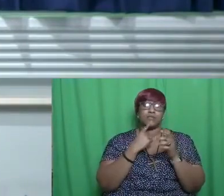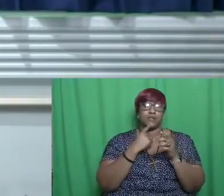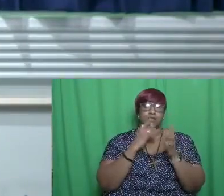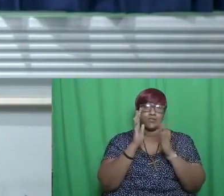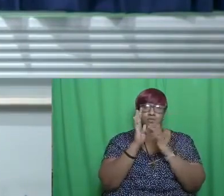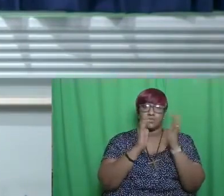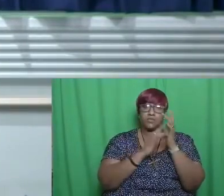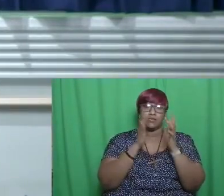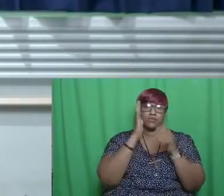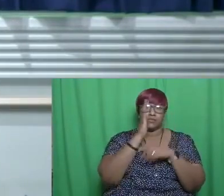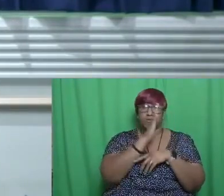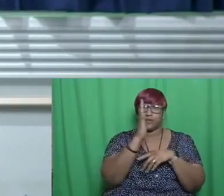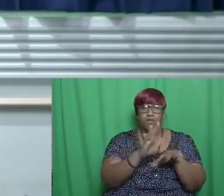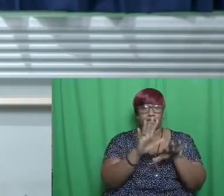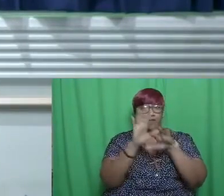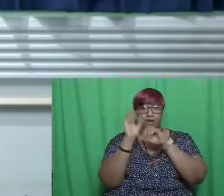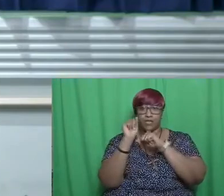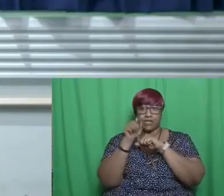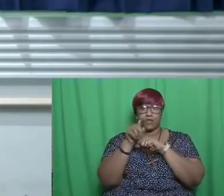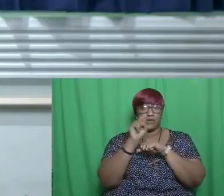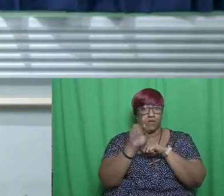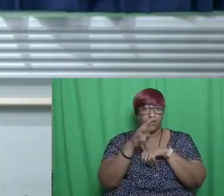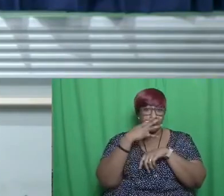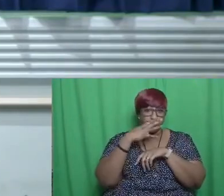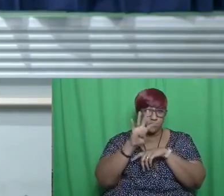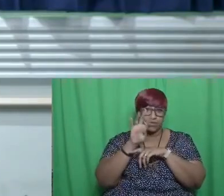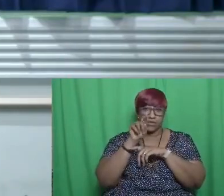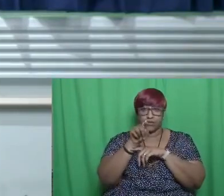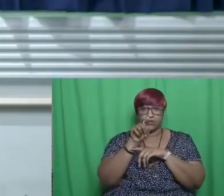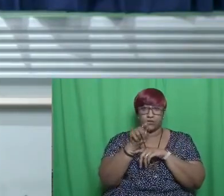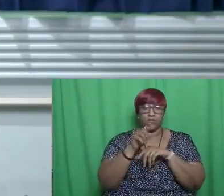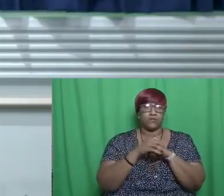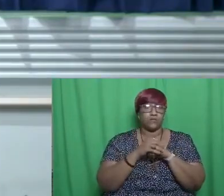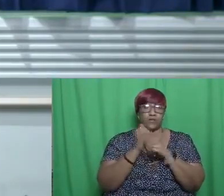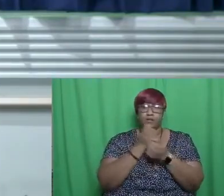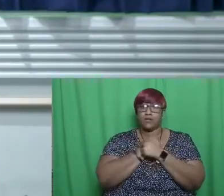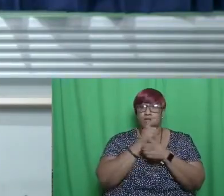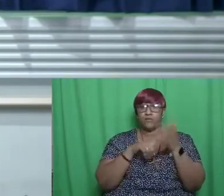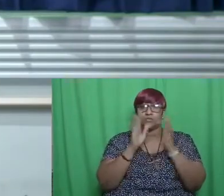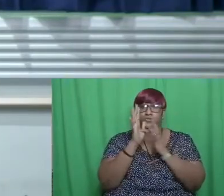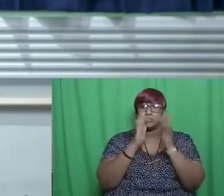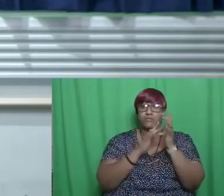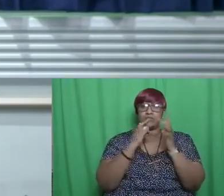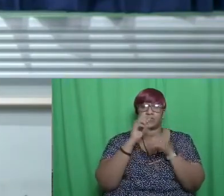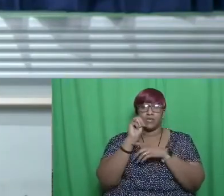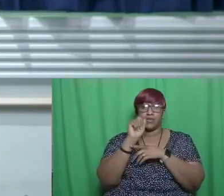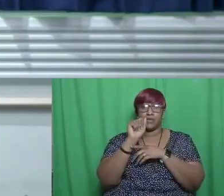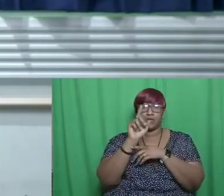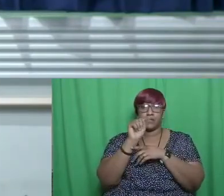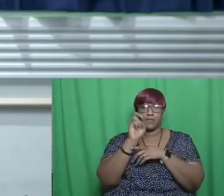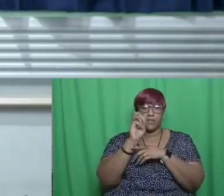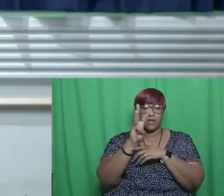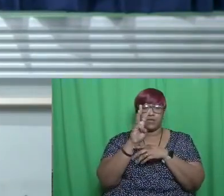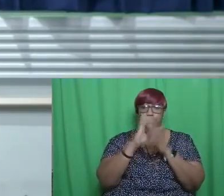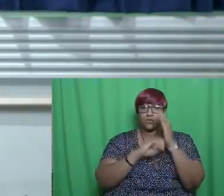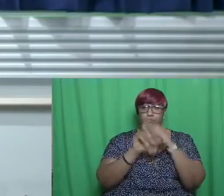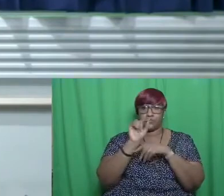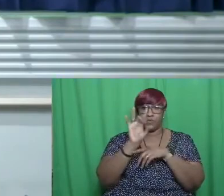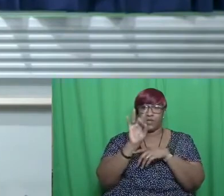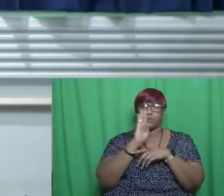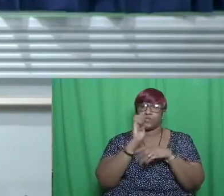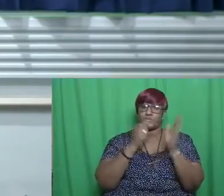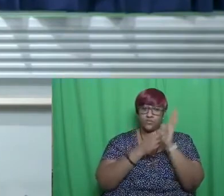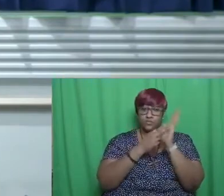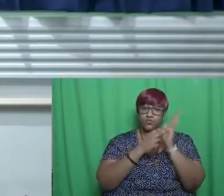will never leave you nor forsake you. I love what he said in Matthew 28. Be sure of this,